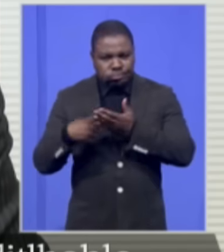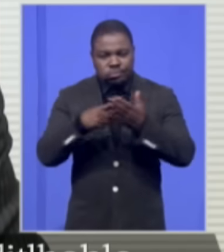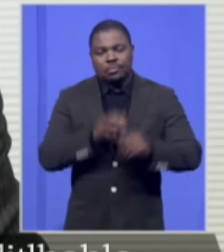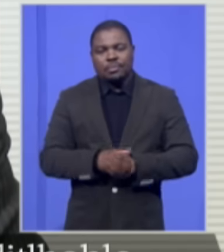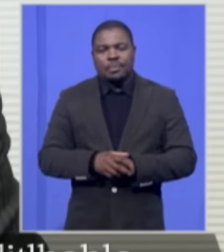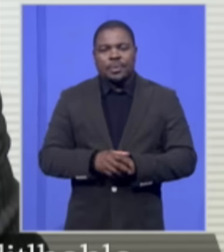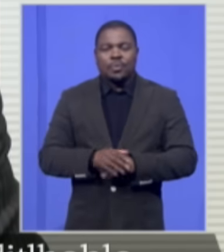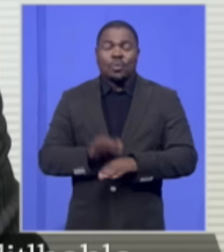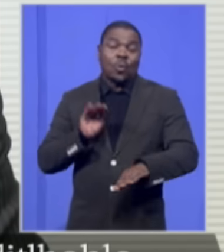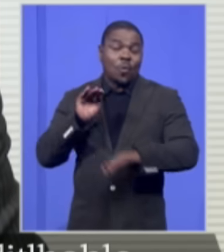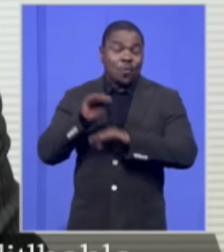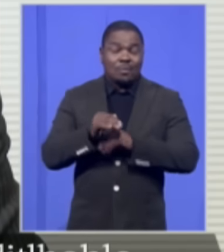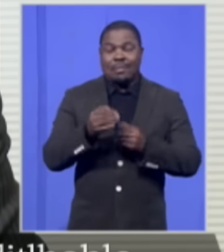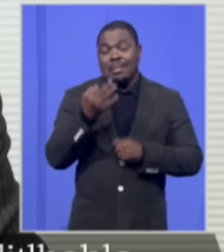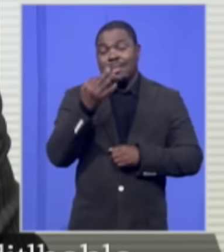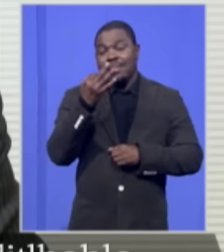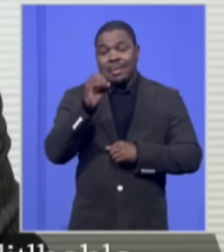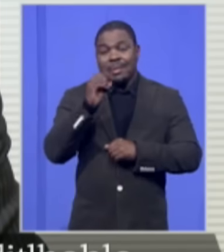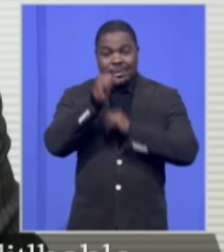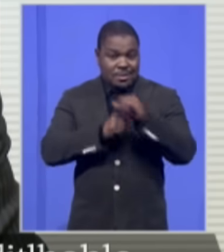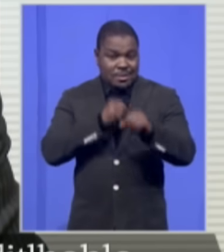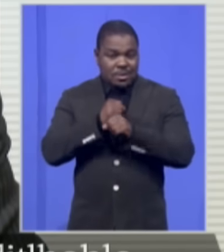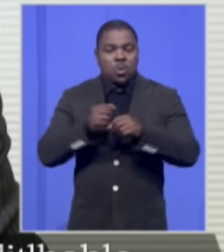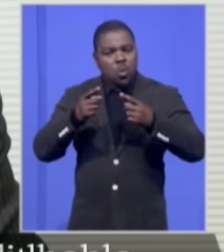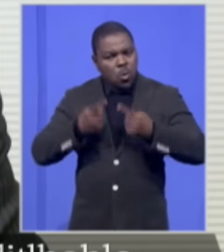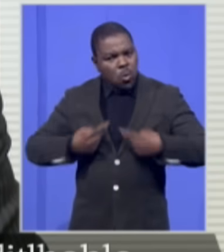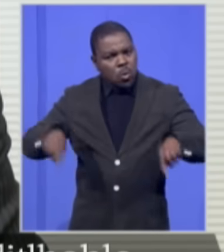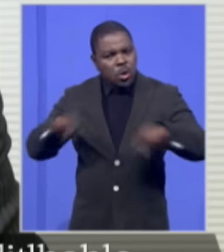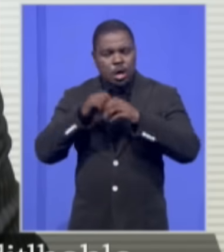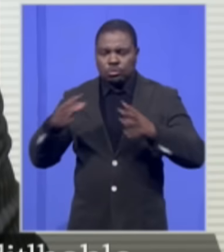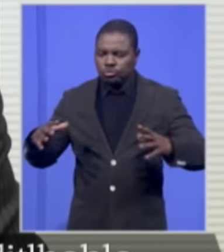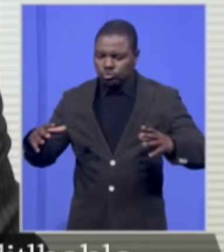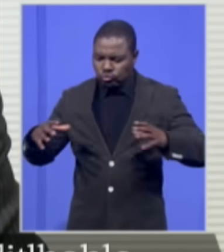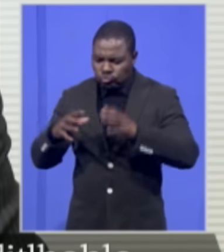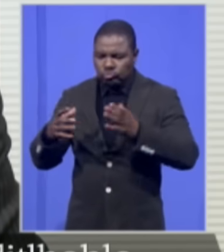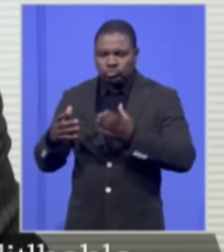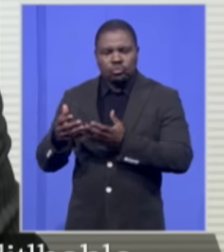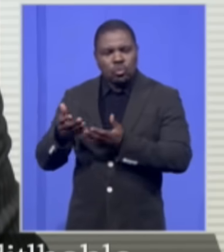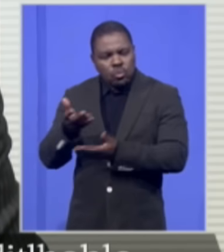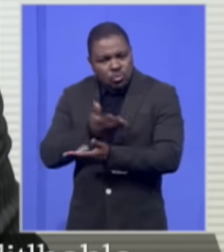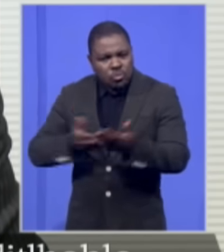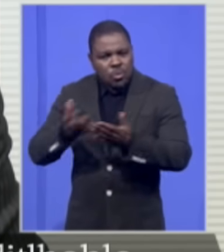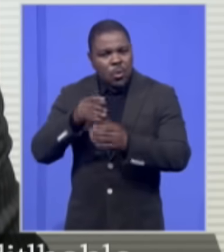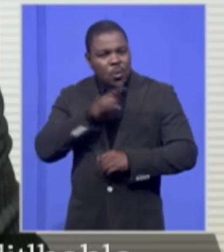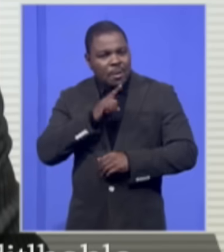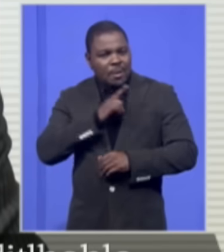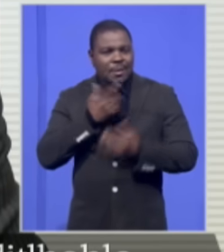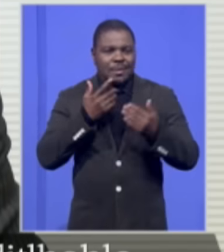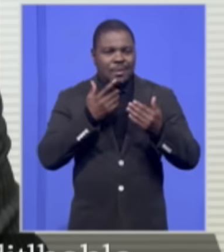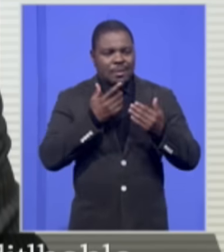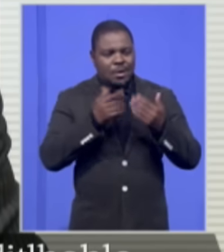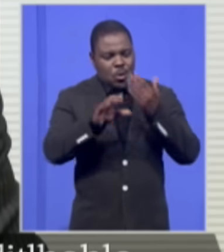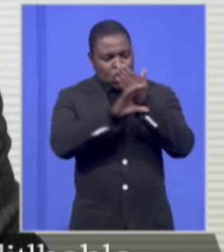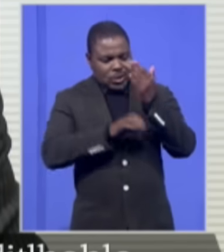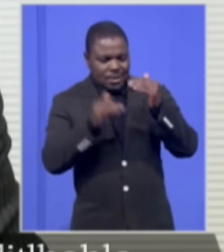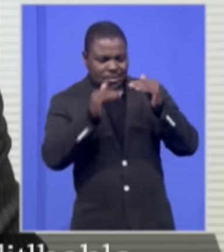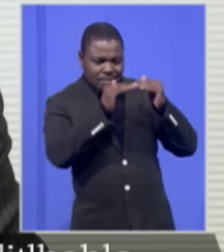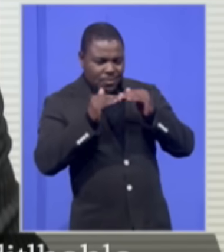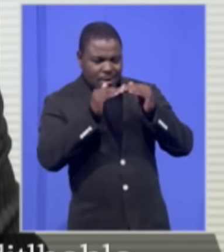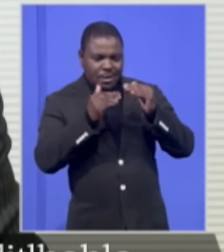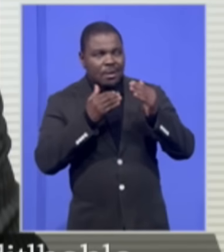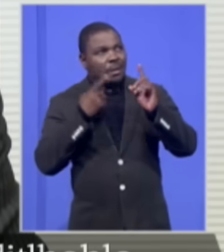more than 30 years, we have worked together to realize the promise of our democratic constitution. We have